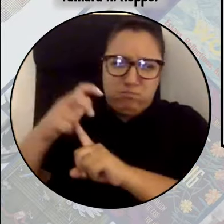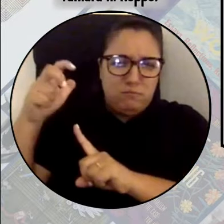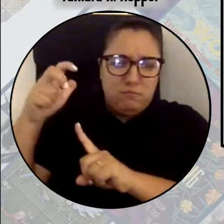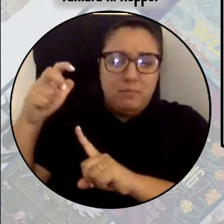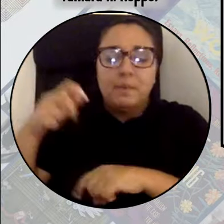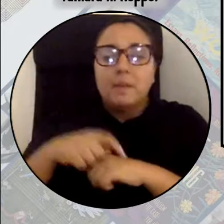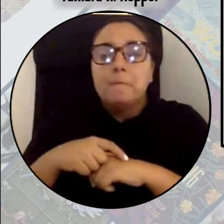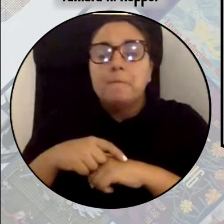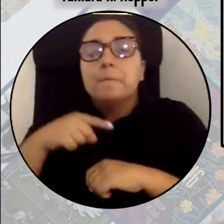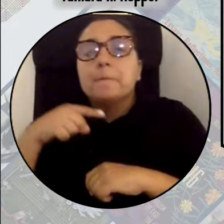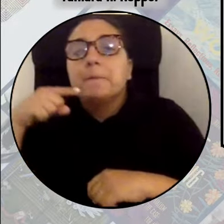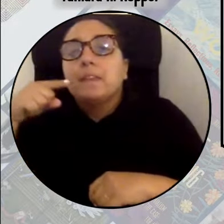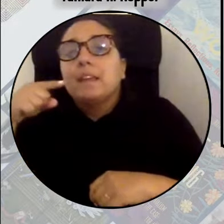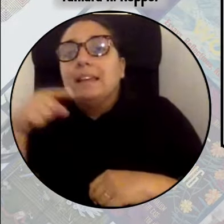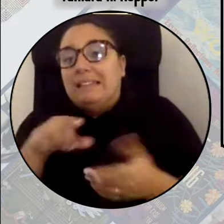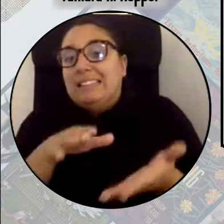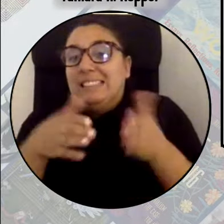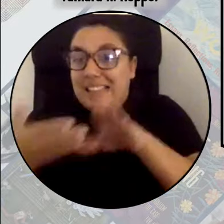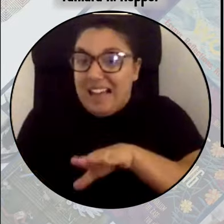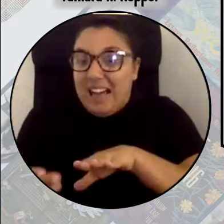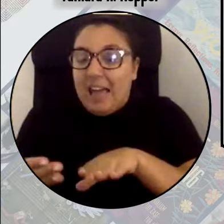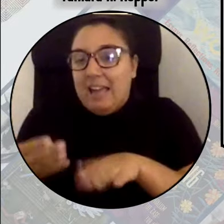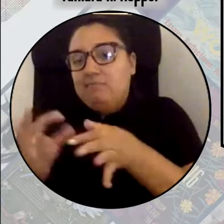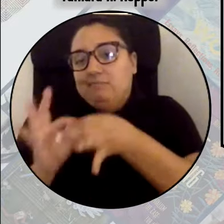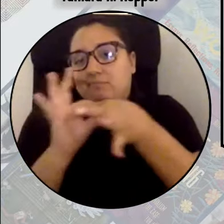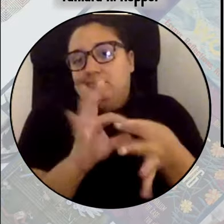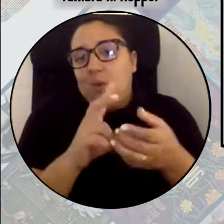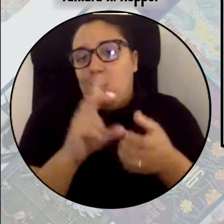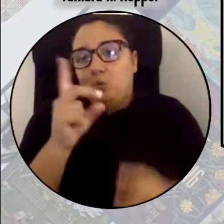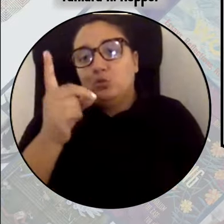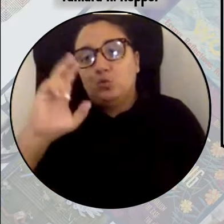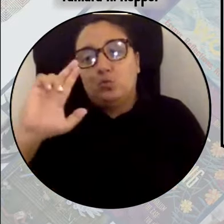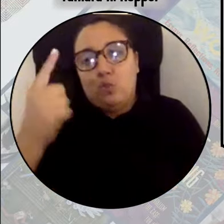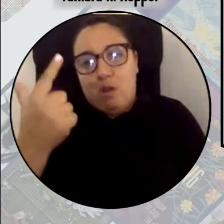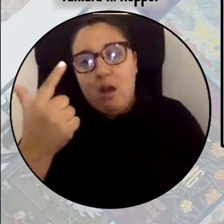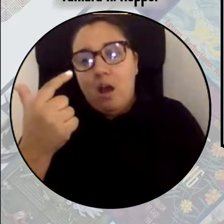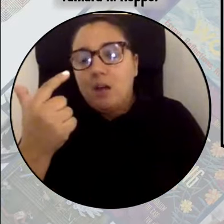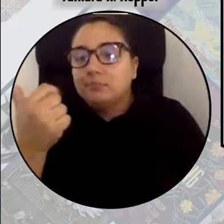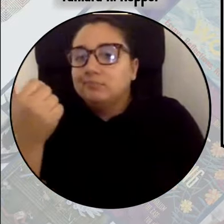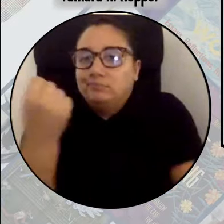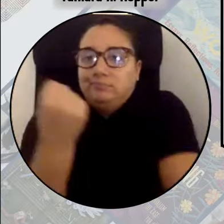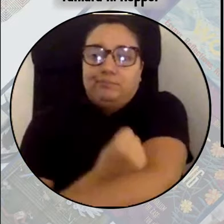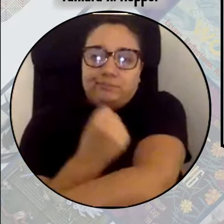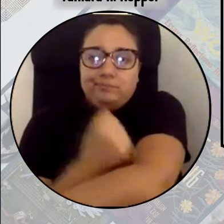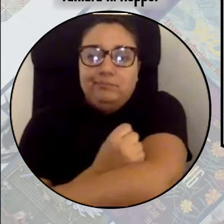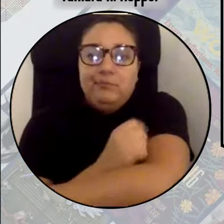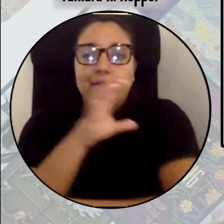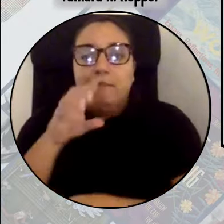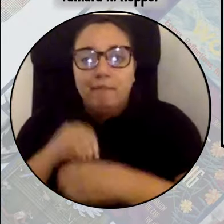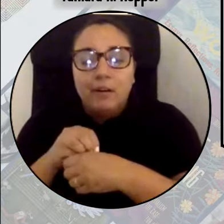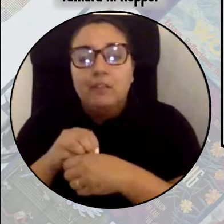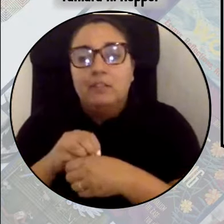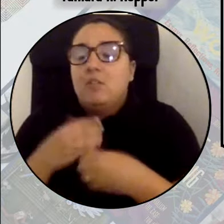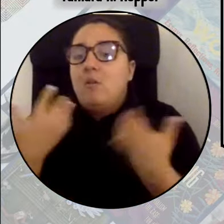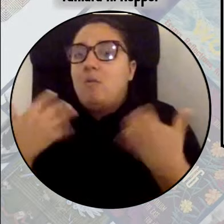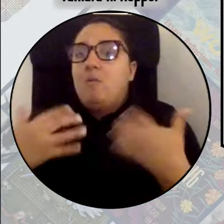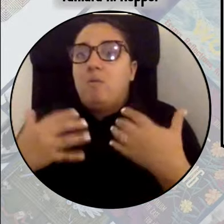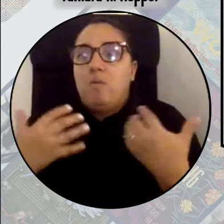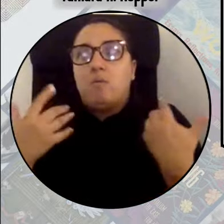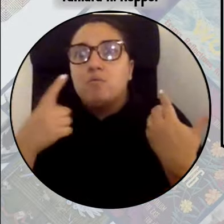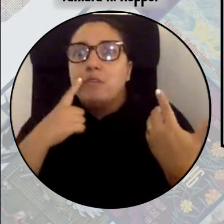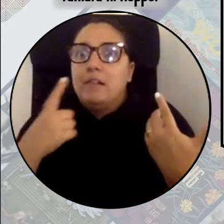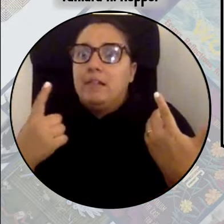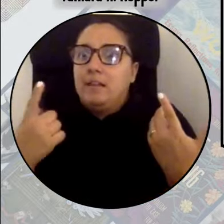a drug-related death. And it got a huge amount of attention. And it was also something that kind of people